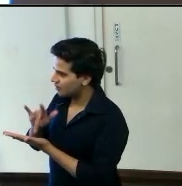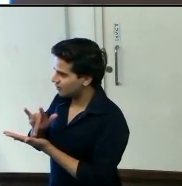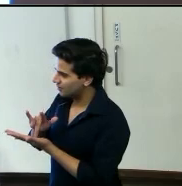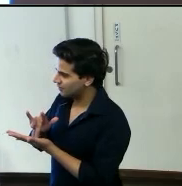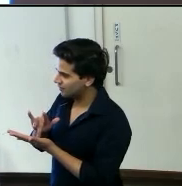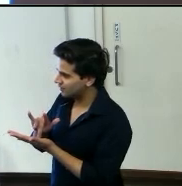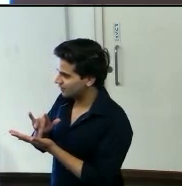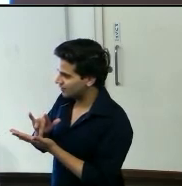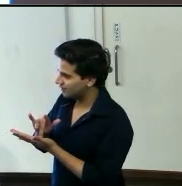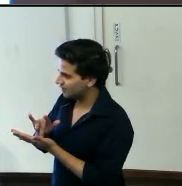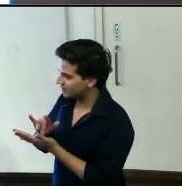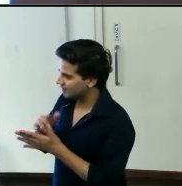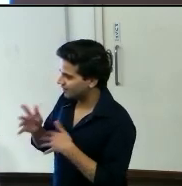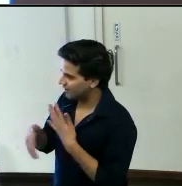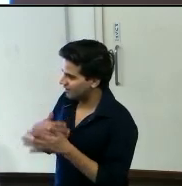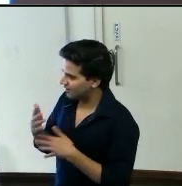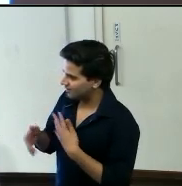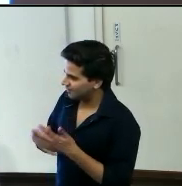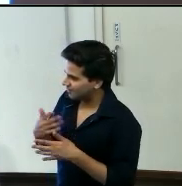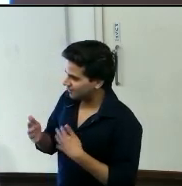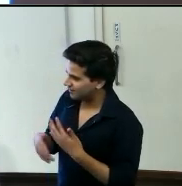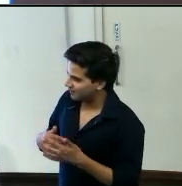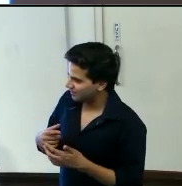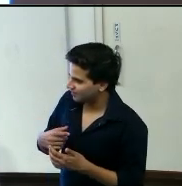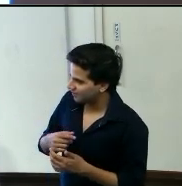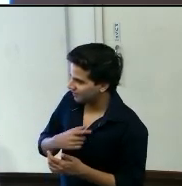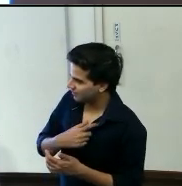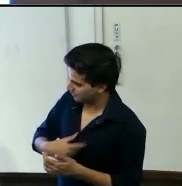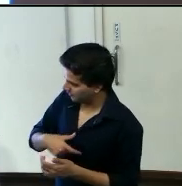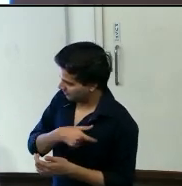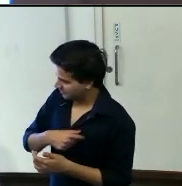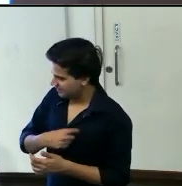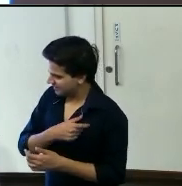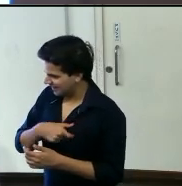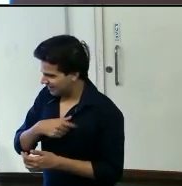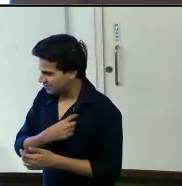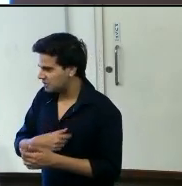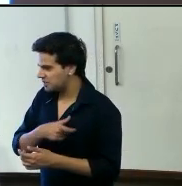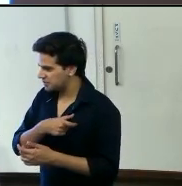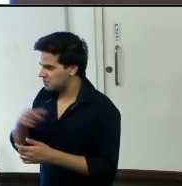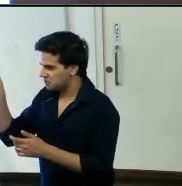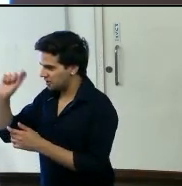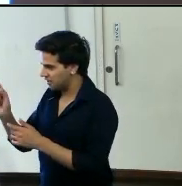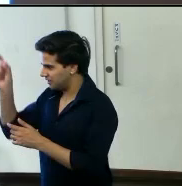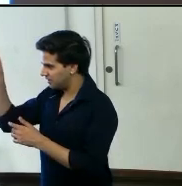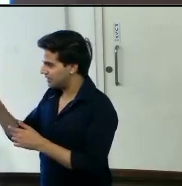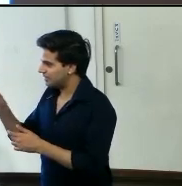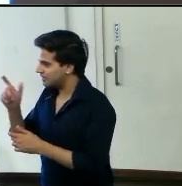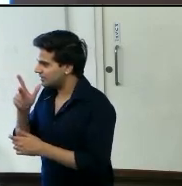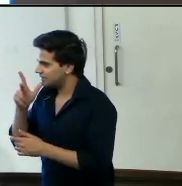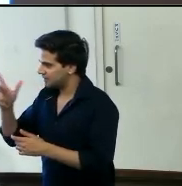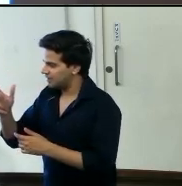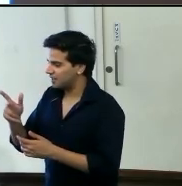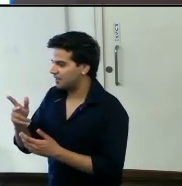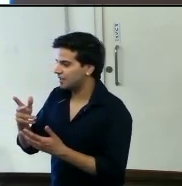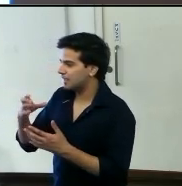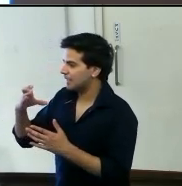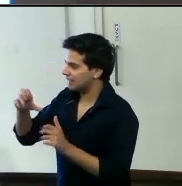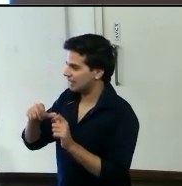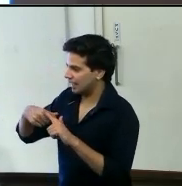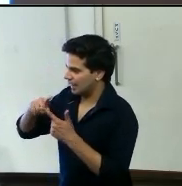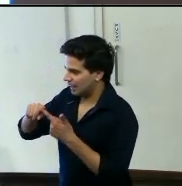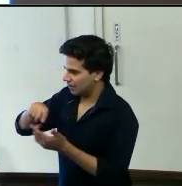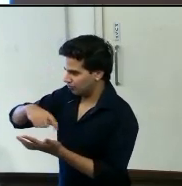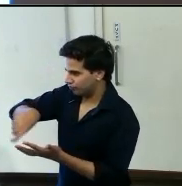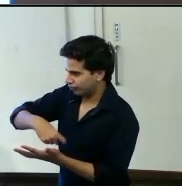he said how he started that. He had just baked a cake. Yeah. And his 1-year son walked